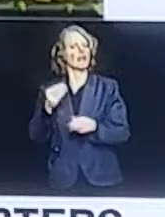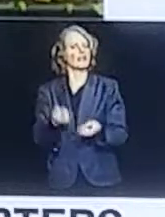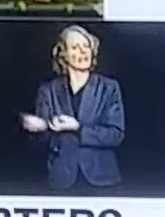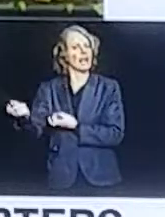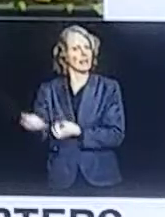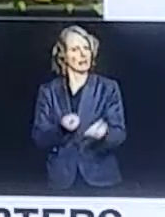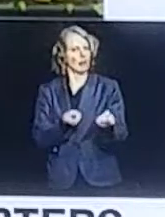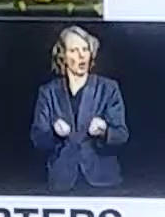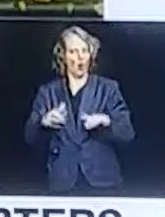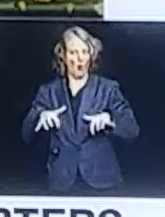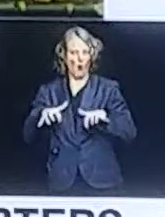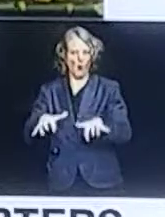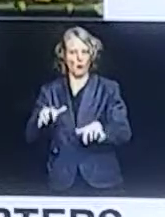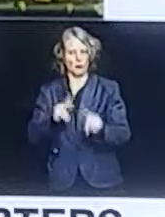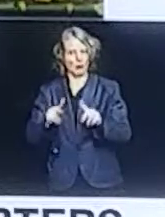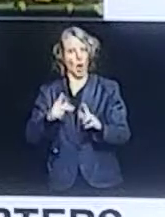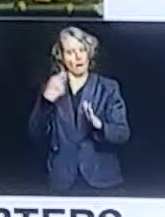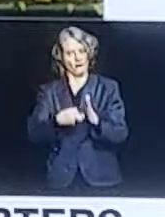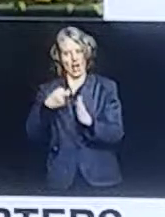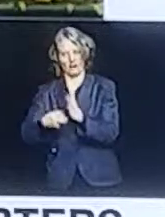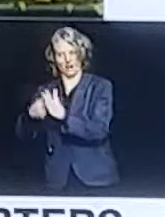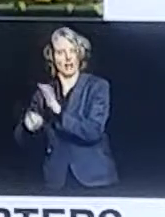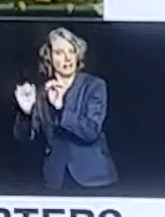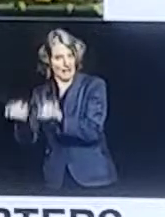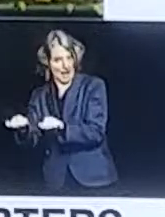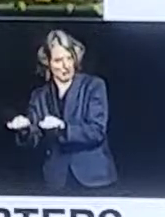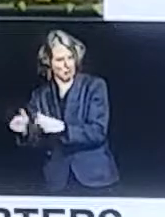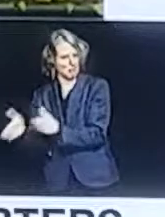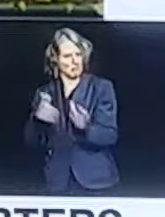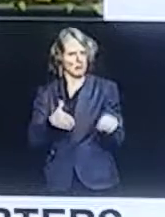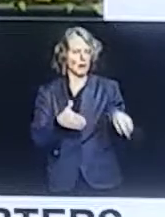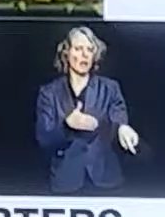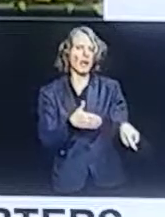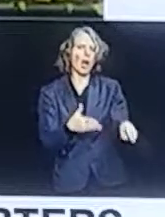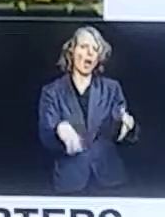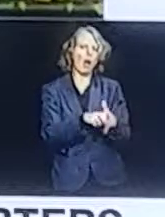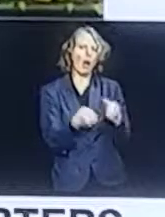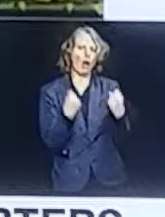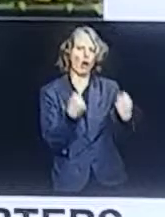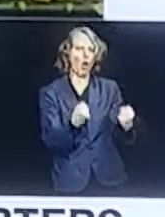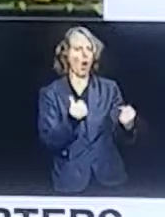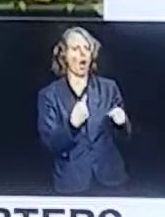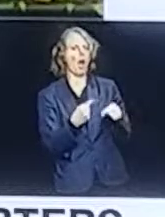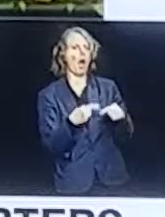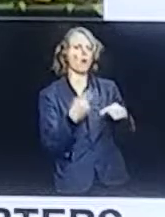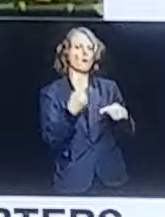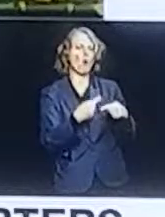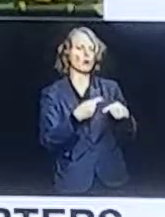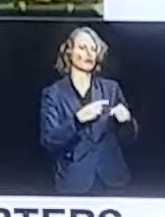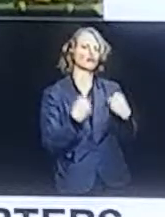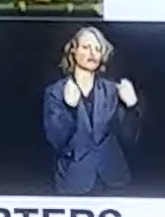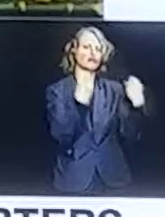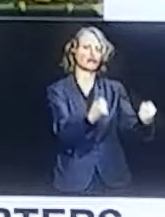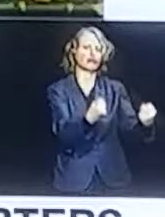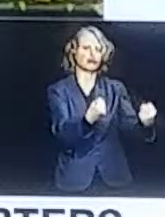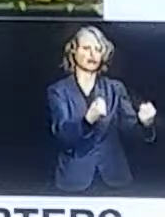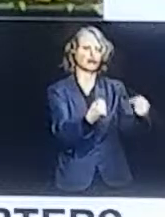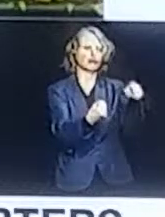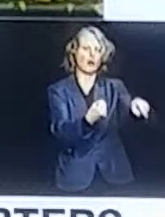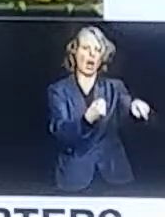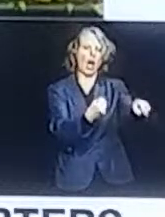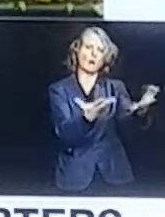can issue them fines. If somebody gets in a car and drives to the land border because they want to go shopping at an outlet mall, they get turned back. But if you